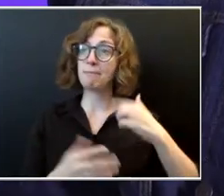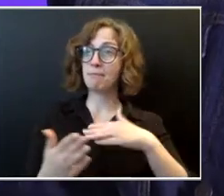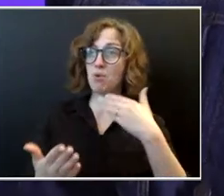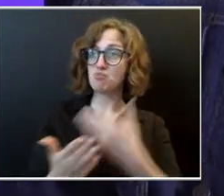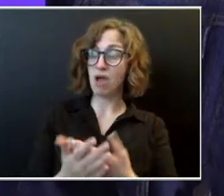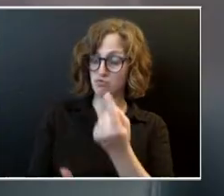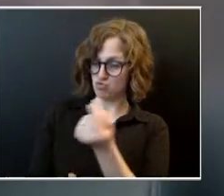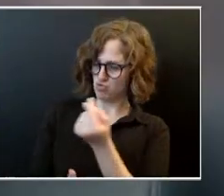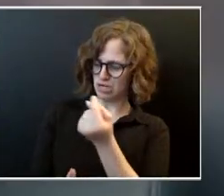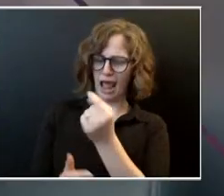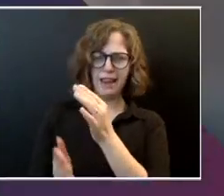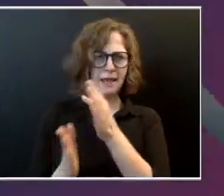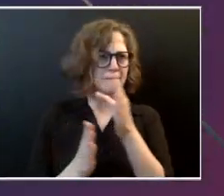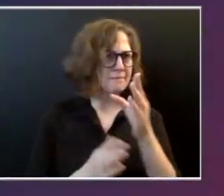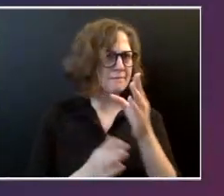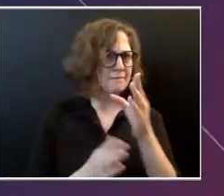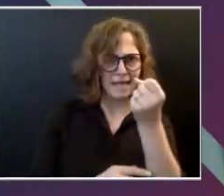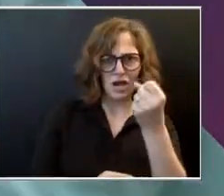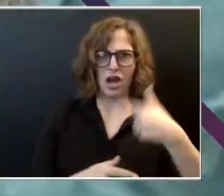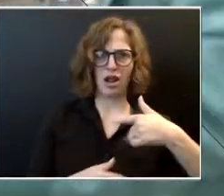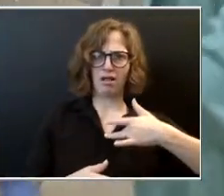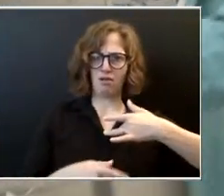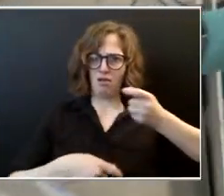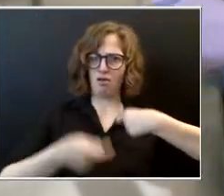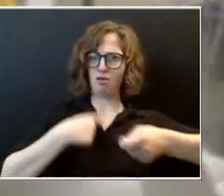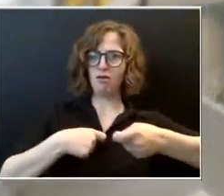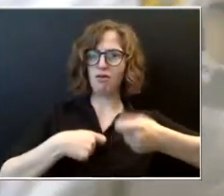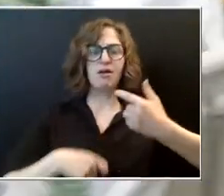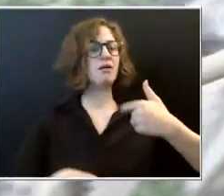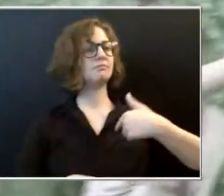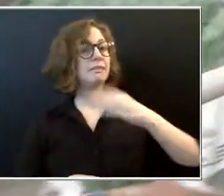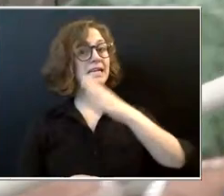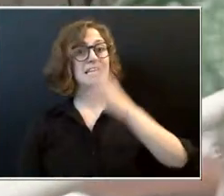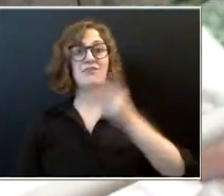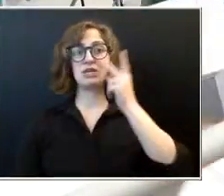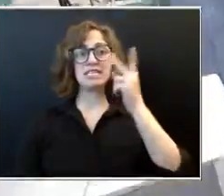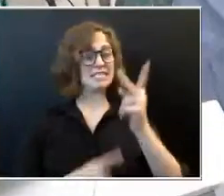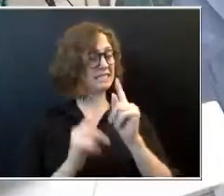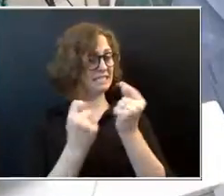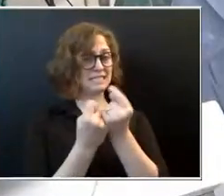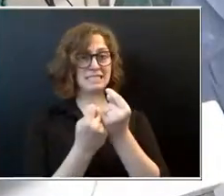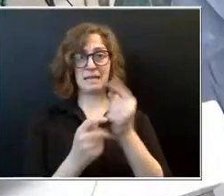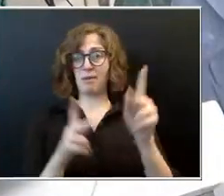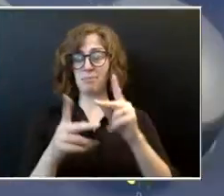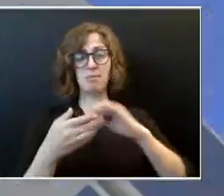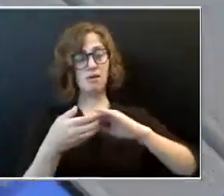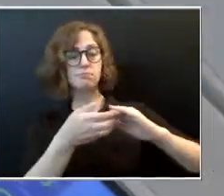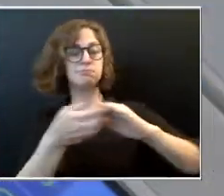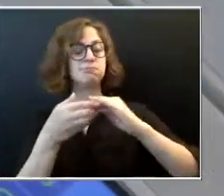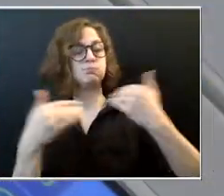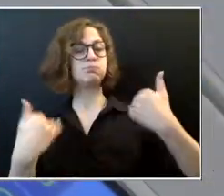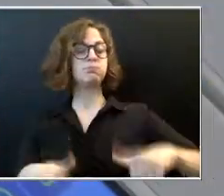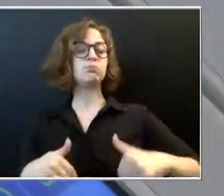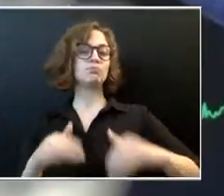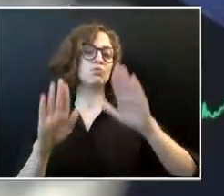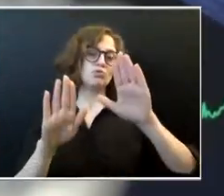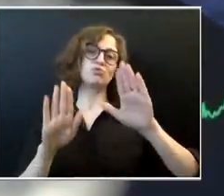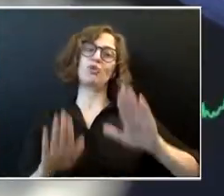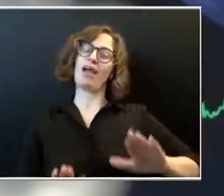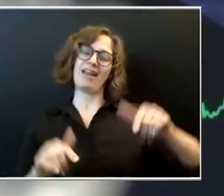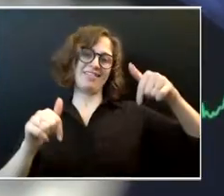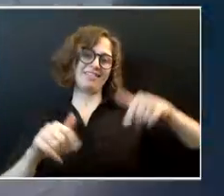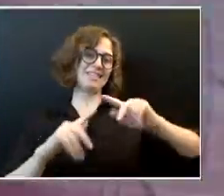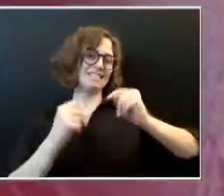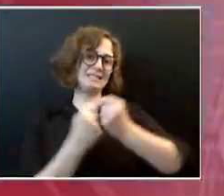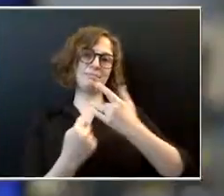I had a heart in me. I have never seen a group of people work together so good as this team of heart specialists. I mean, it's